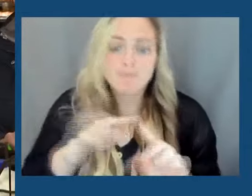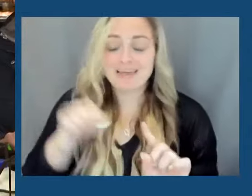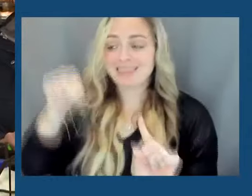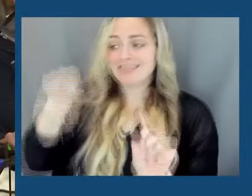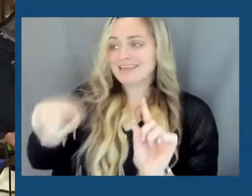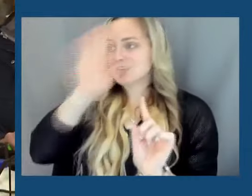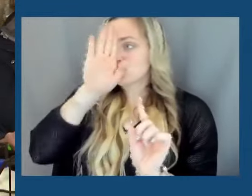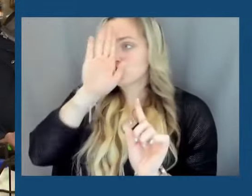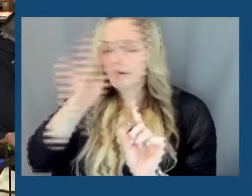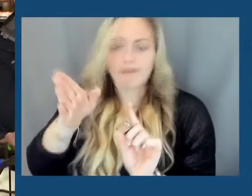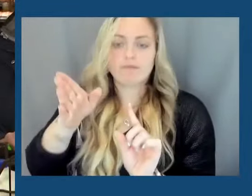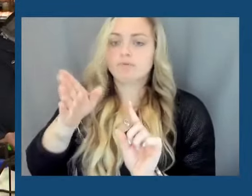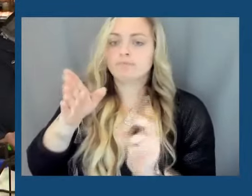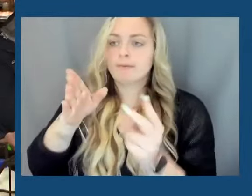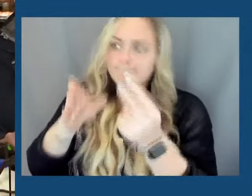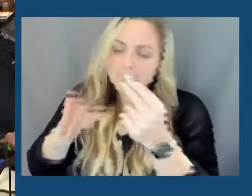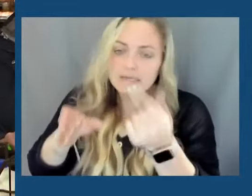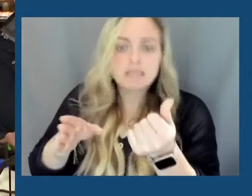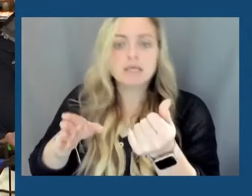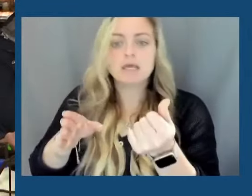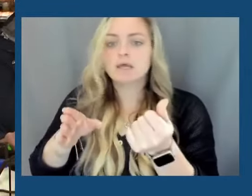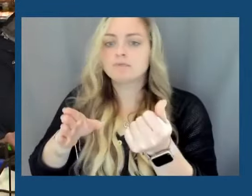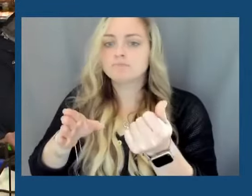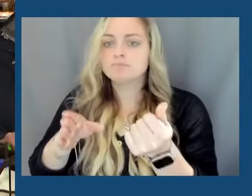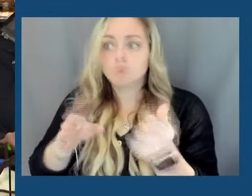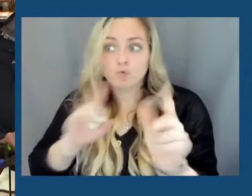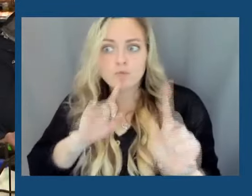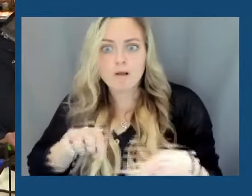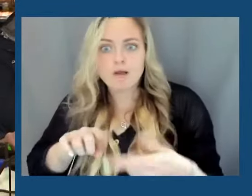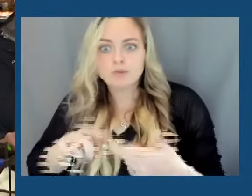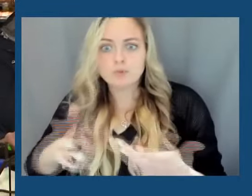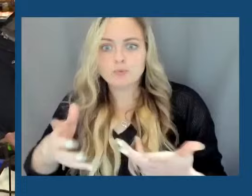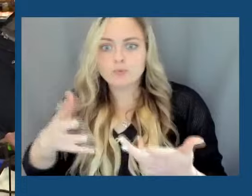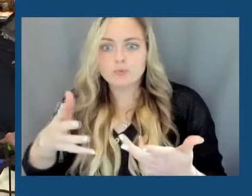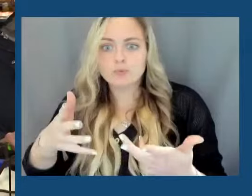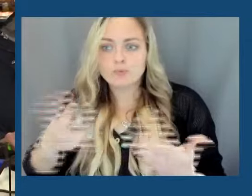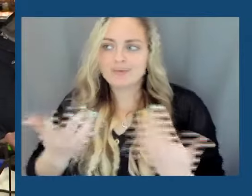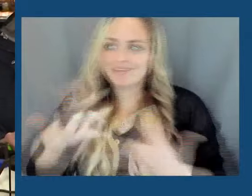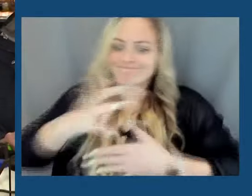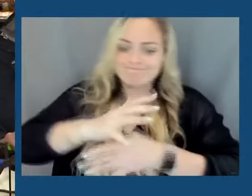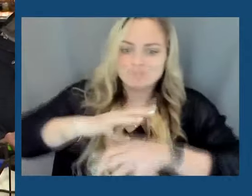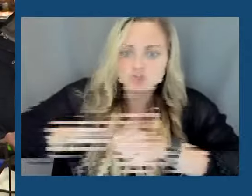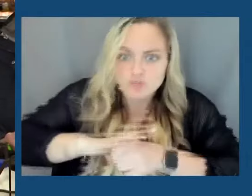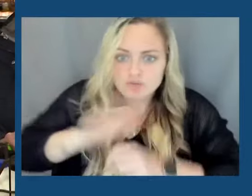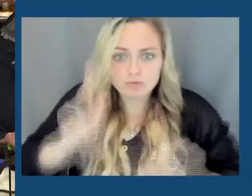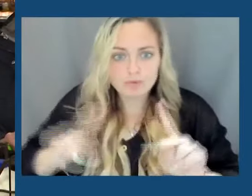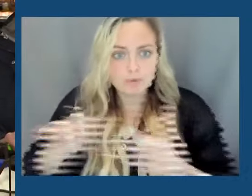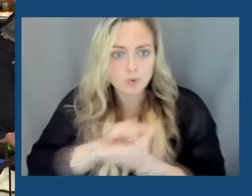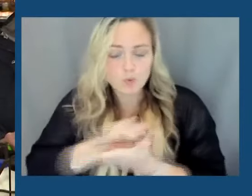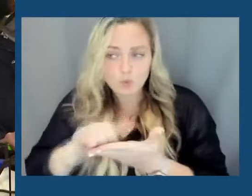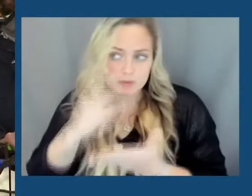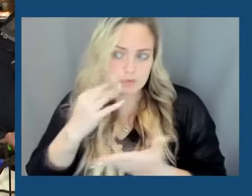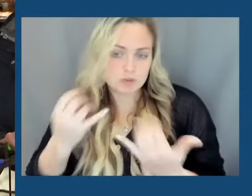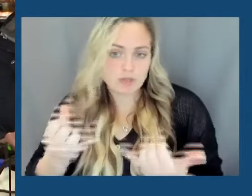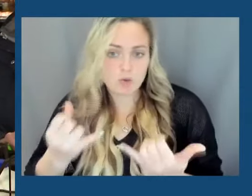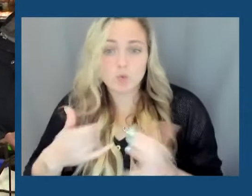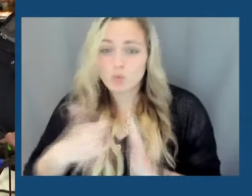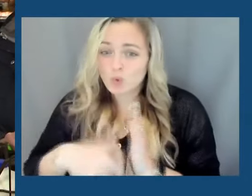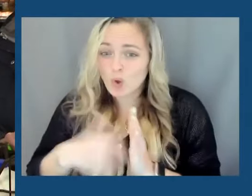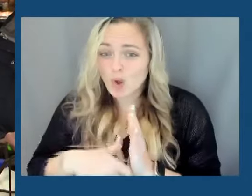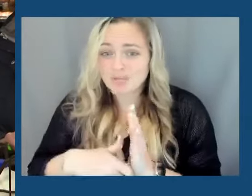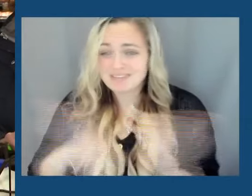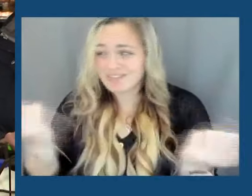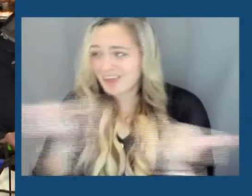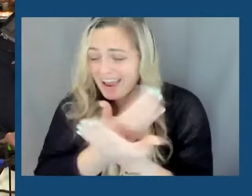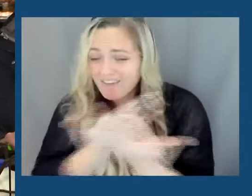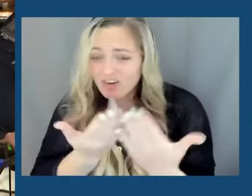direct, it's immediate, and it's responsive to the number one stress that people in New York are going through right now. The cost of everything is